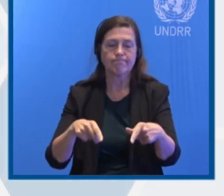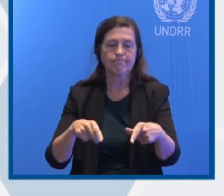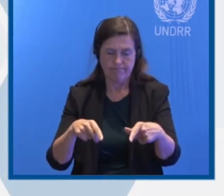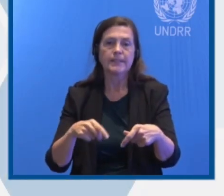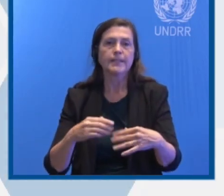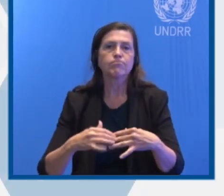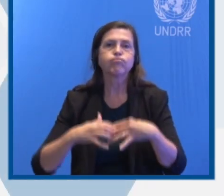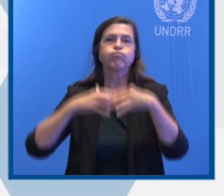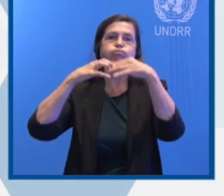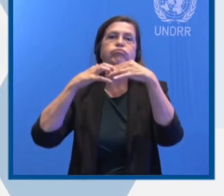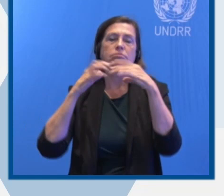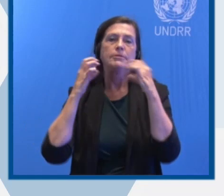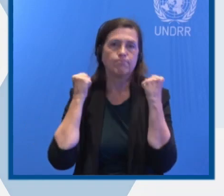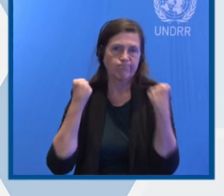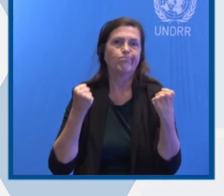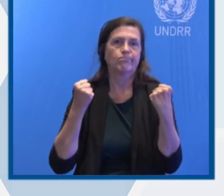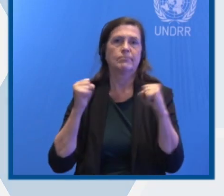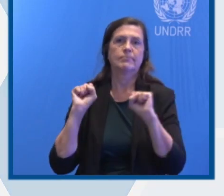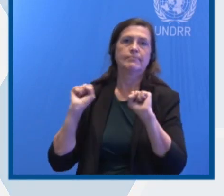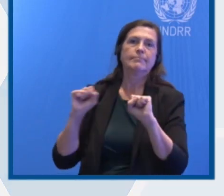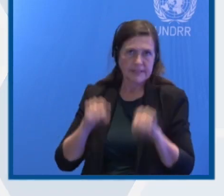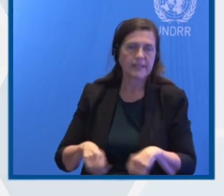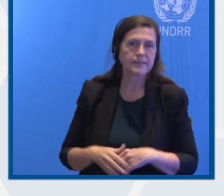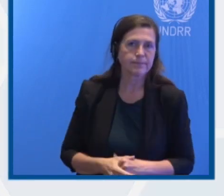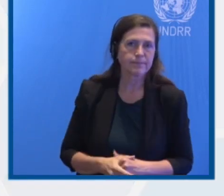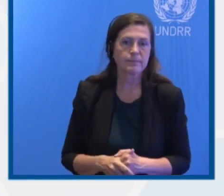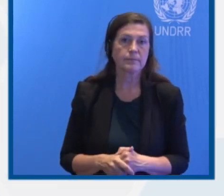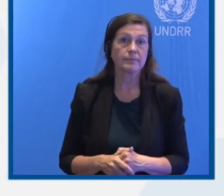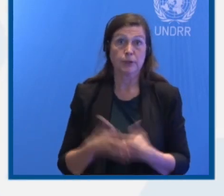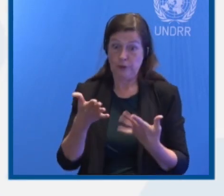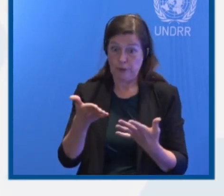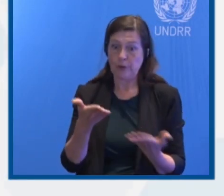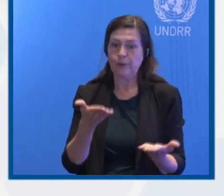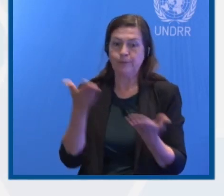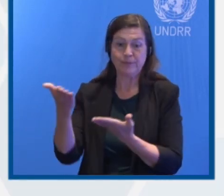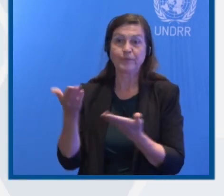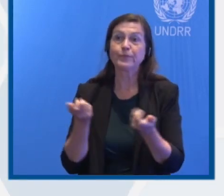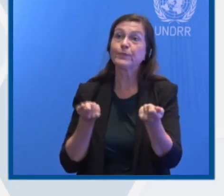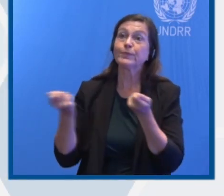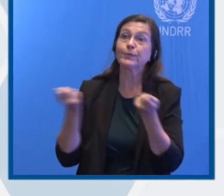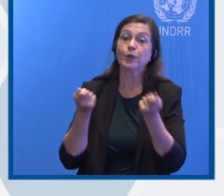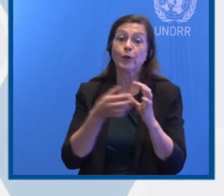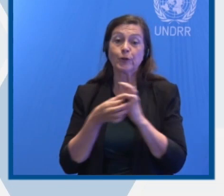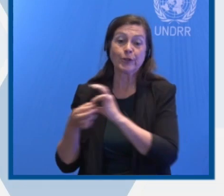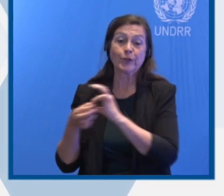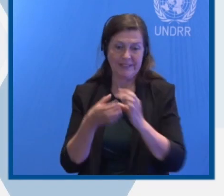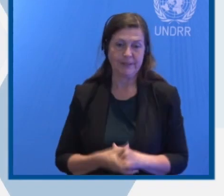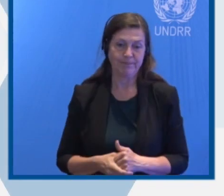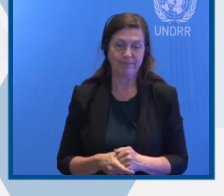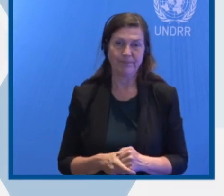resilient fashion. So, Resident Coordinator, the floor is yours. Thank you so